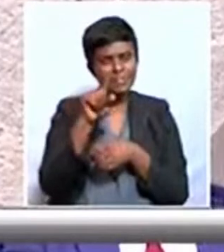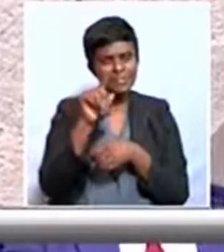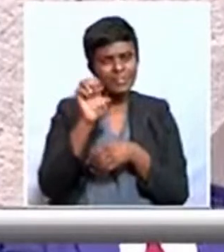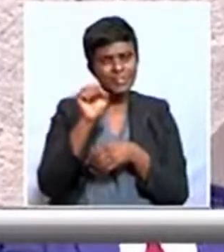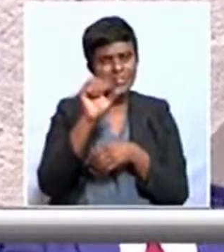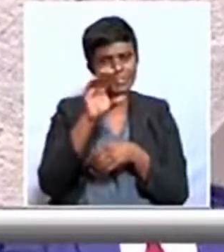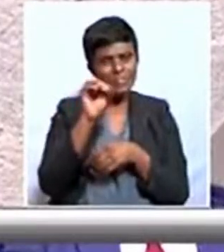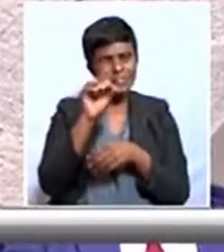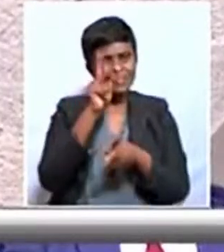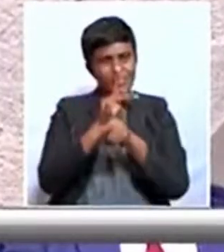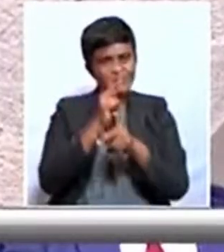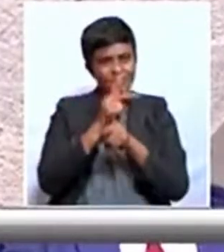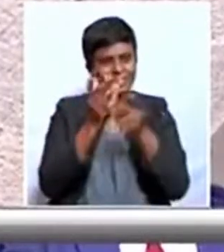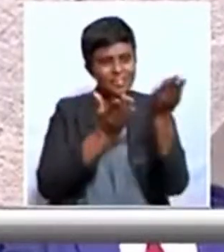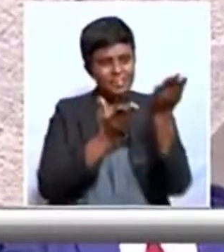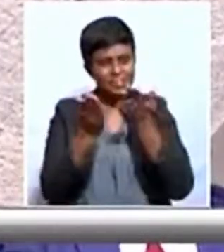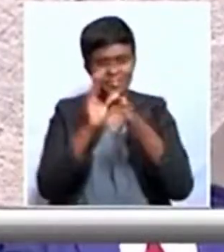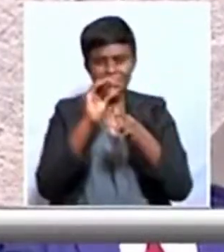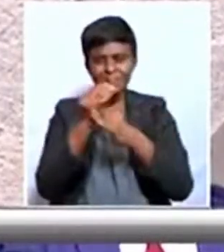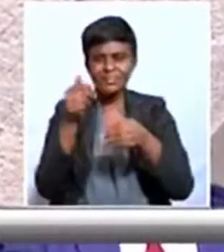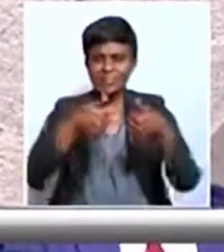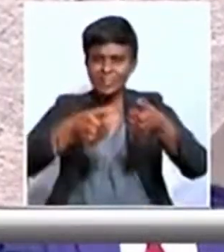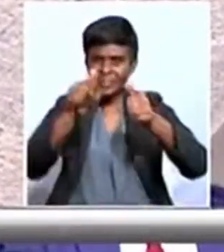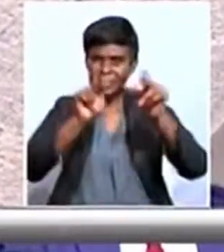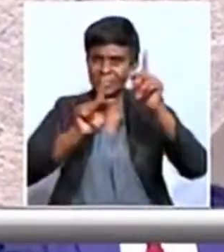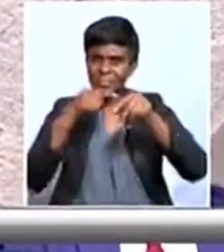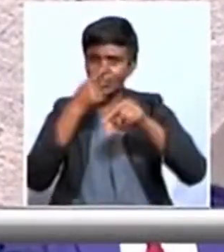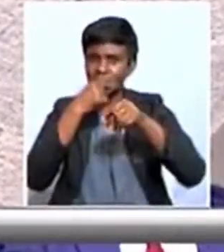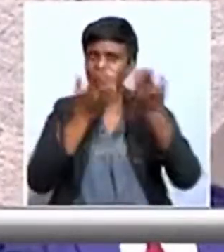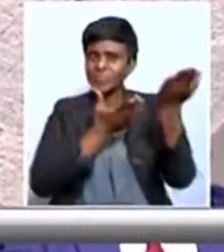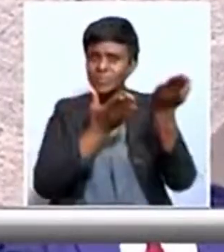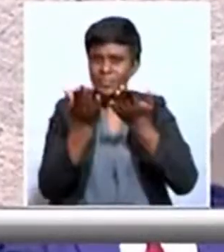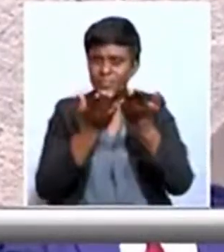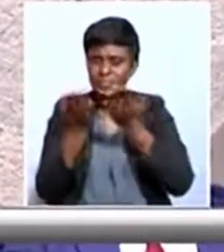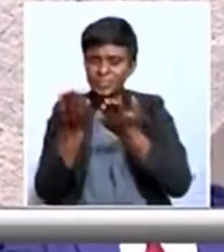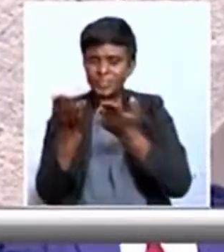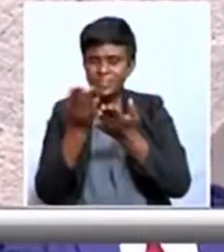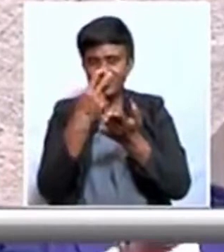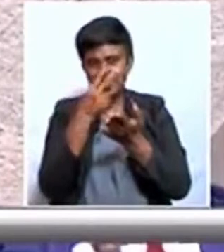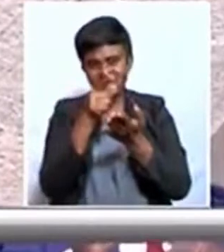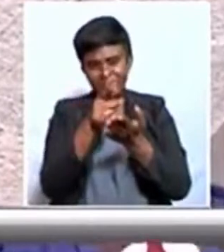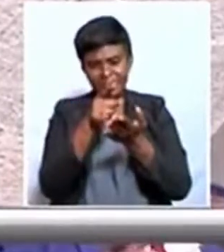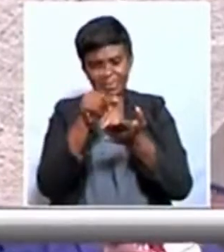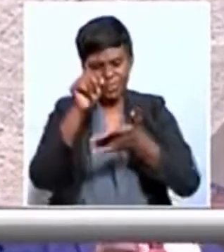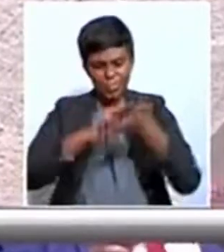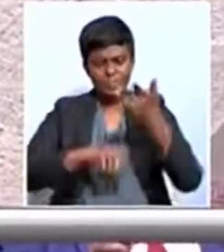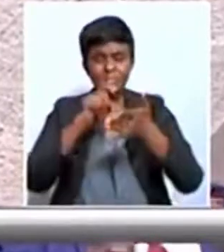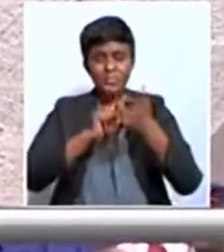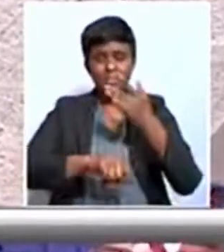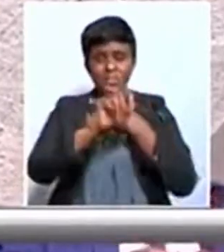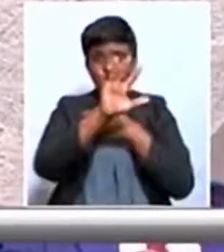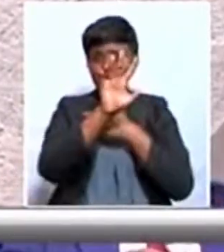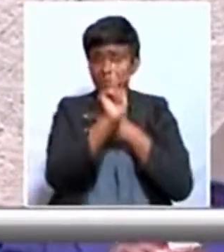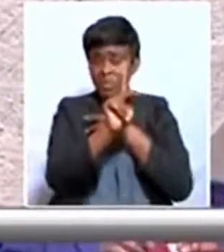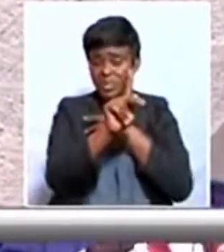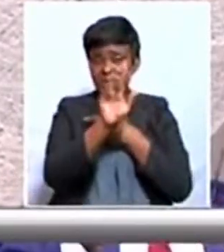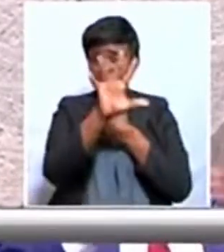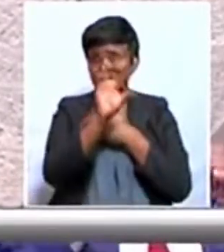those houses, or it is the tenants that are maintaining those houses? Because looking at the value that is being gotten from